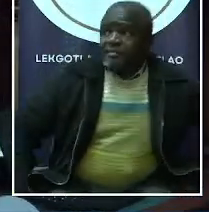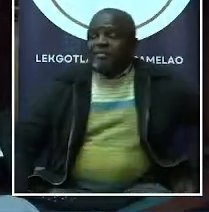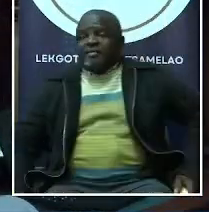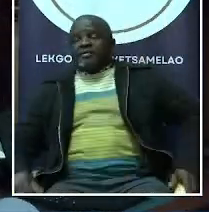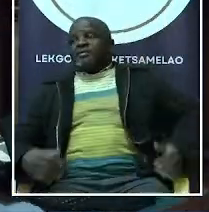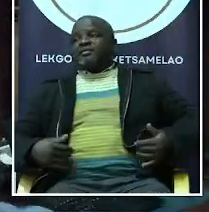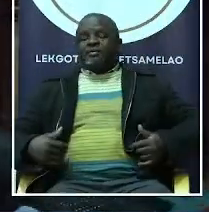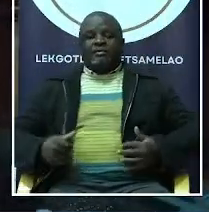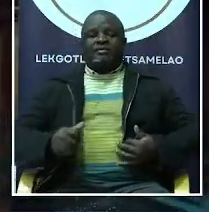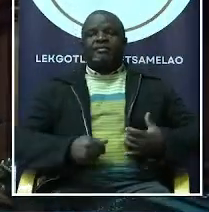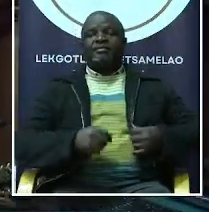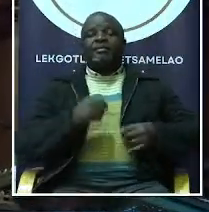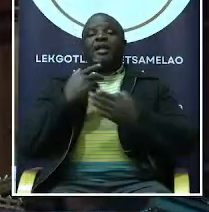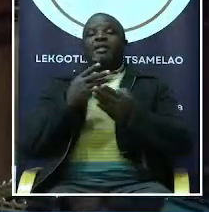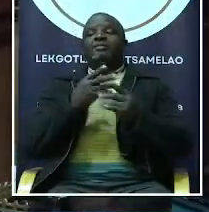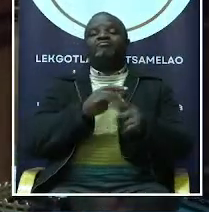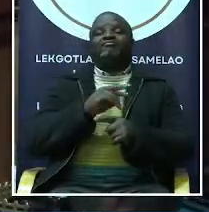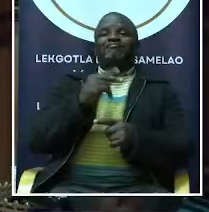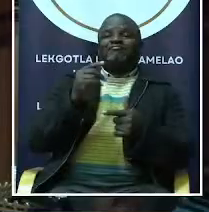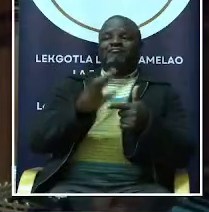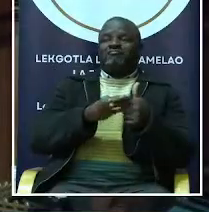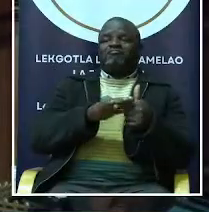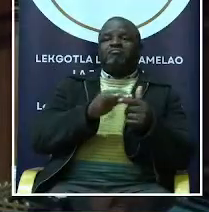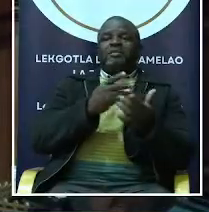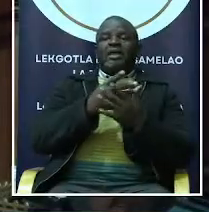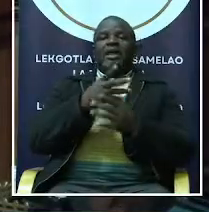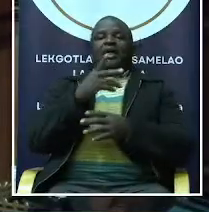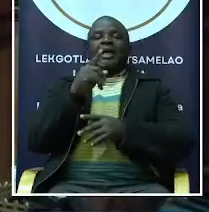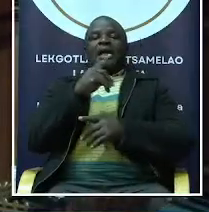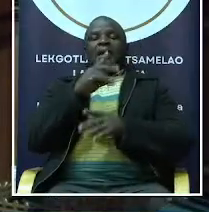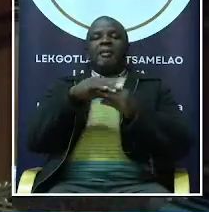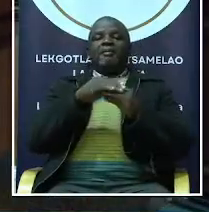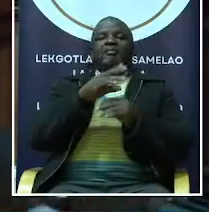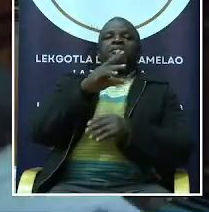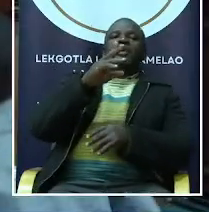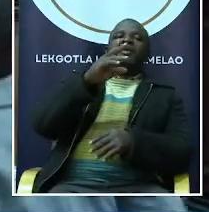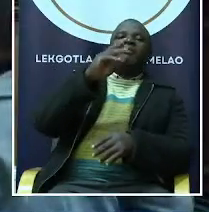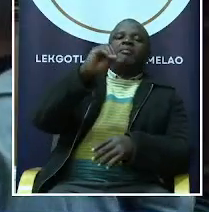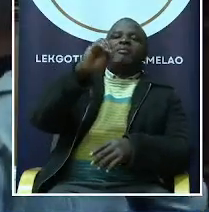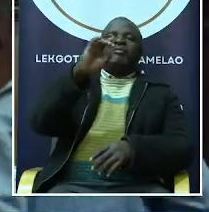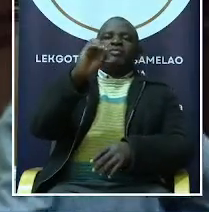Okay, thank you. Honorable Tali from Motali.